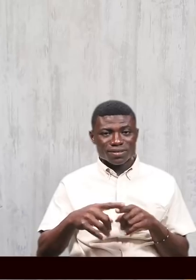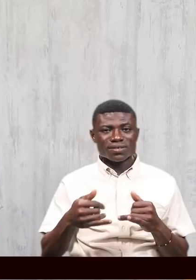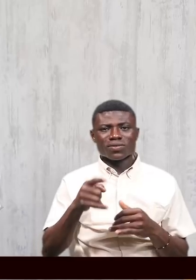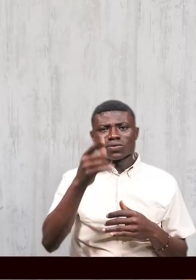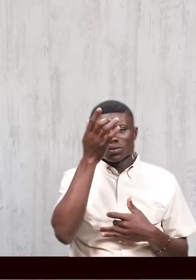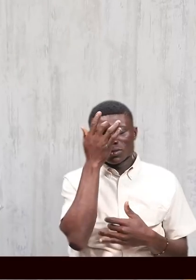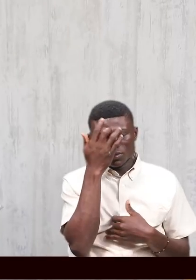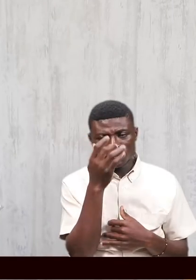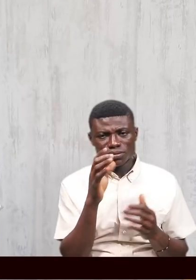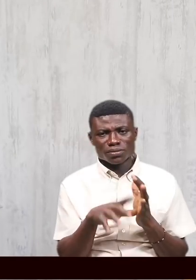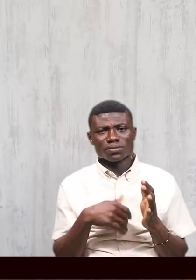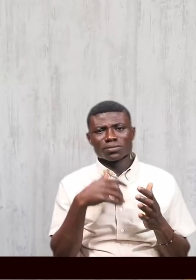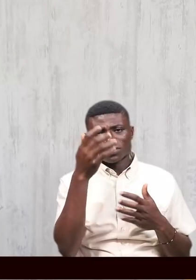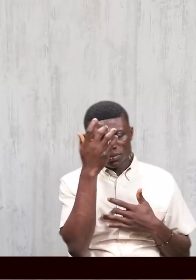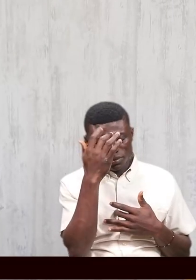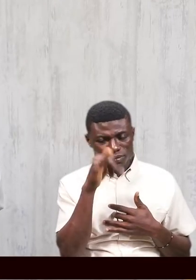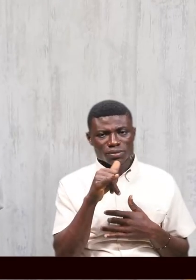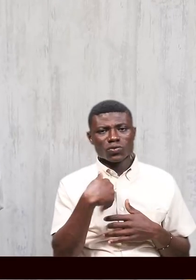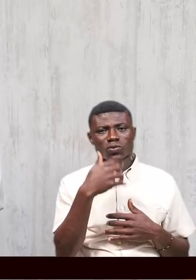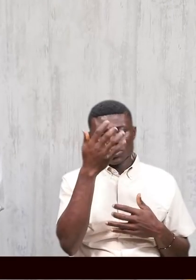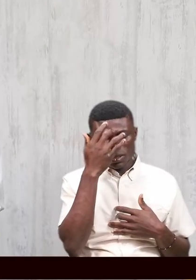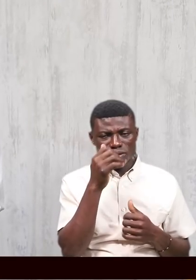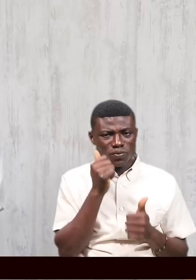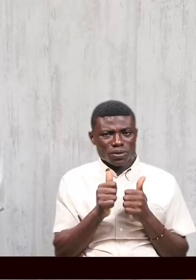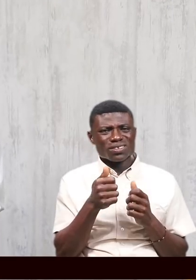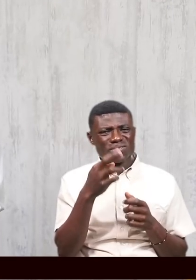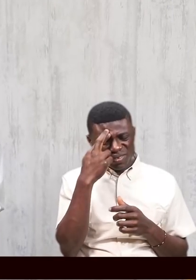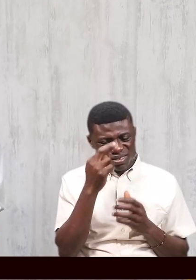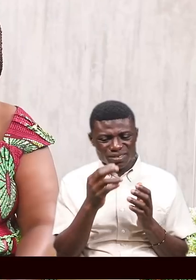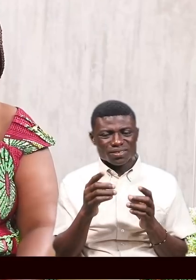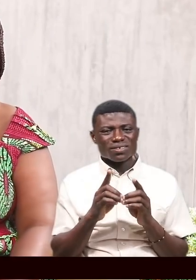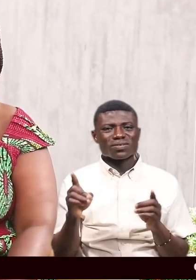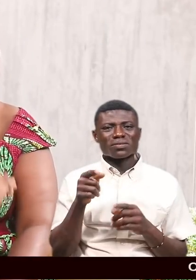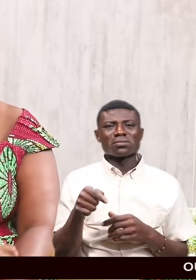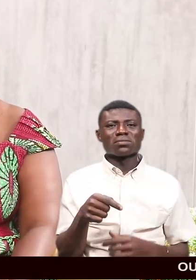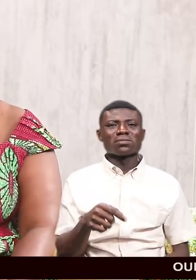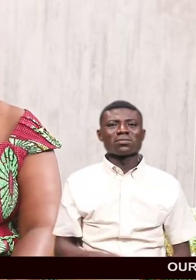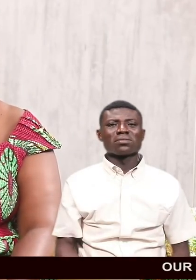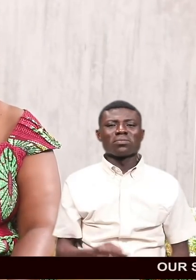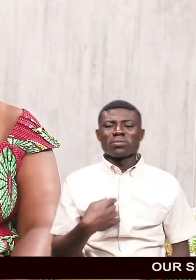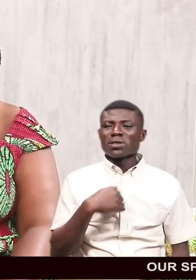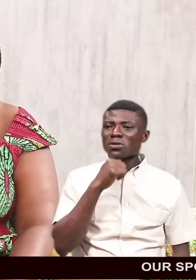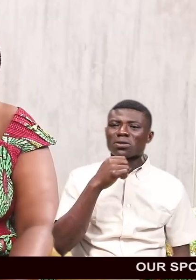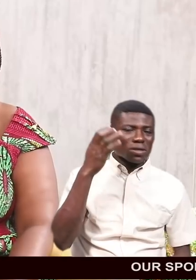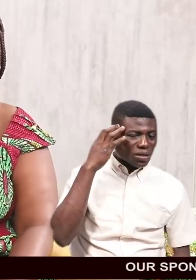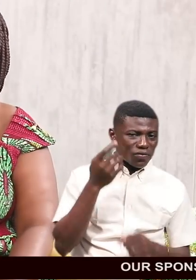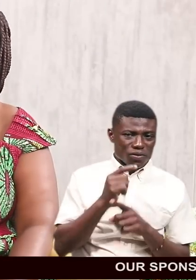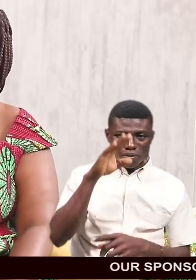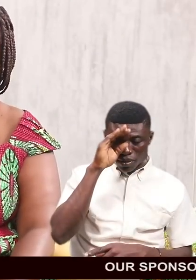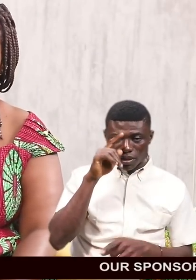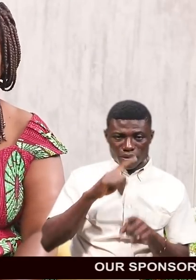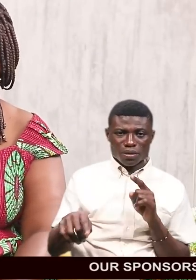yare? I'm stressing leukemia. Come and what they're hinting or did you are there? Mente one ano.